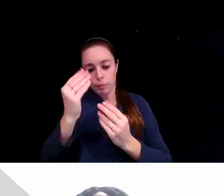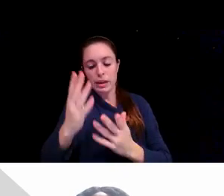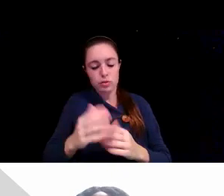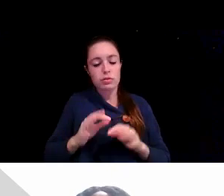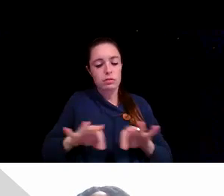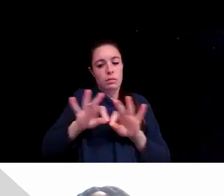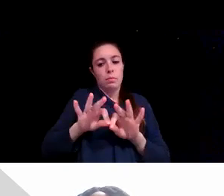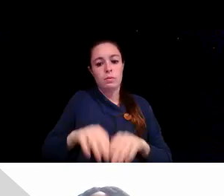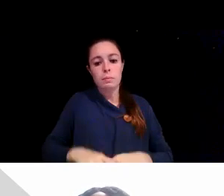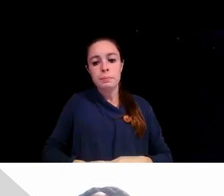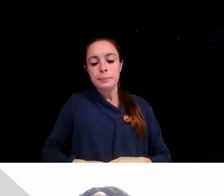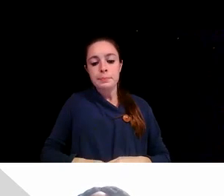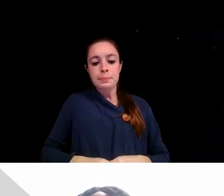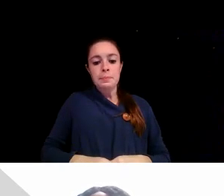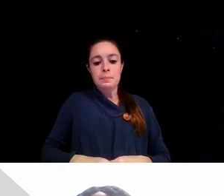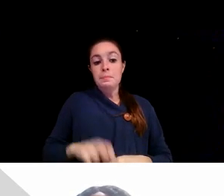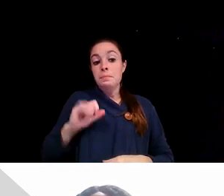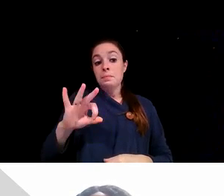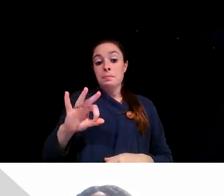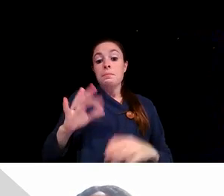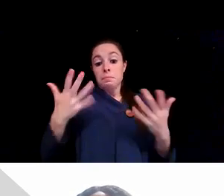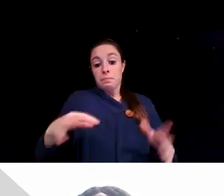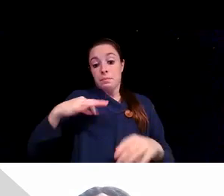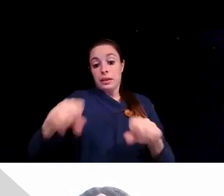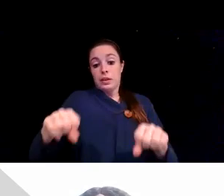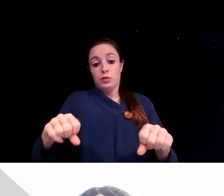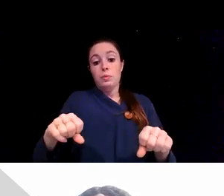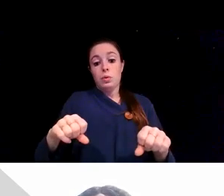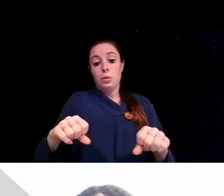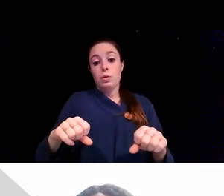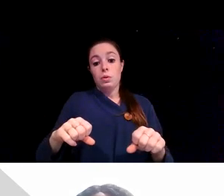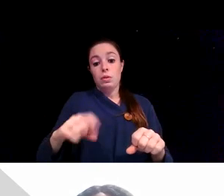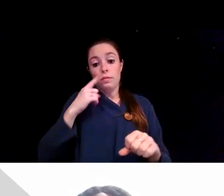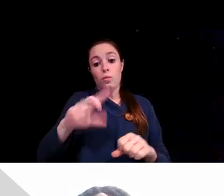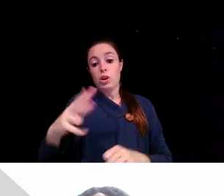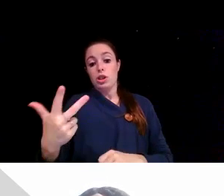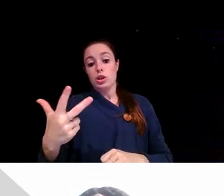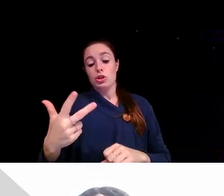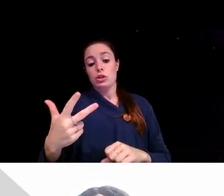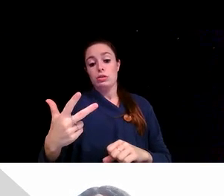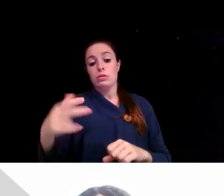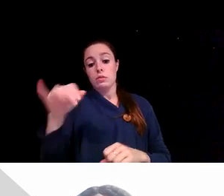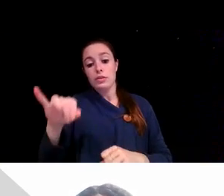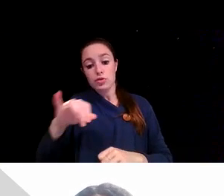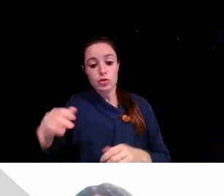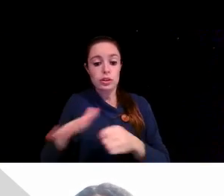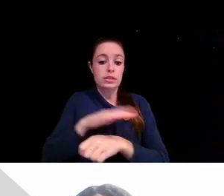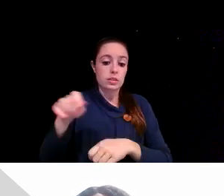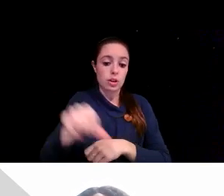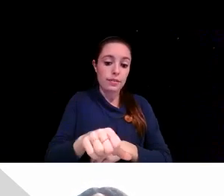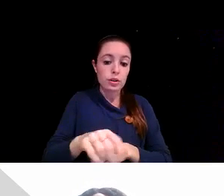Also, if you become eligible and enroll in a third-party health insurance coverage, like your employer's